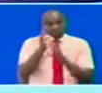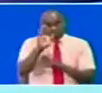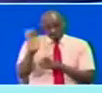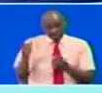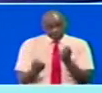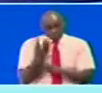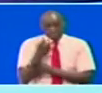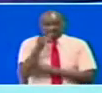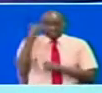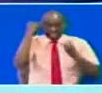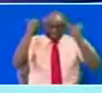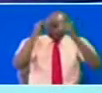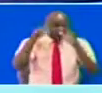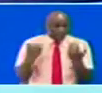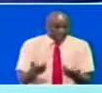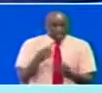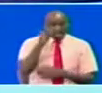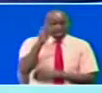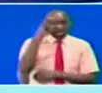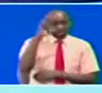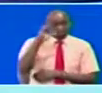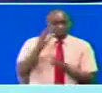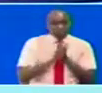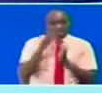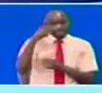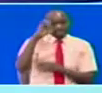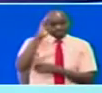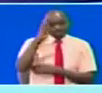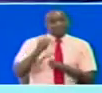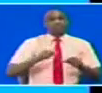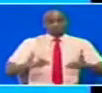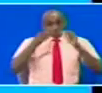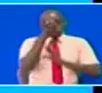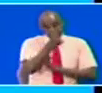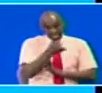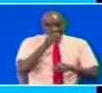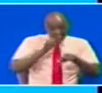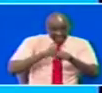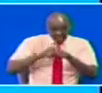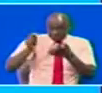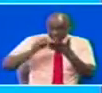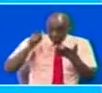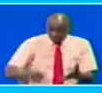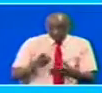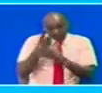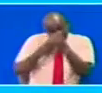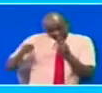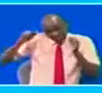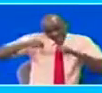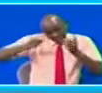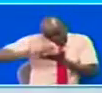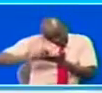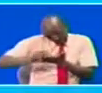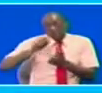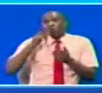This initiative was announced by the IFC and KCB Foundation Executive Director Jane Mwangi during the signing of a partnership agreement that brought